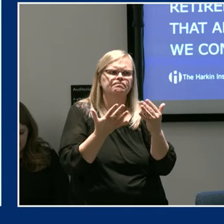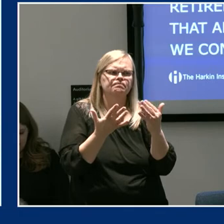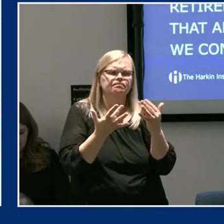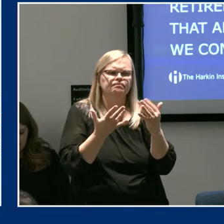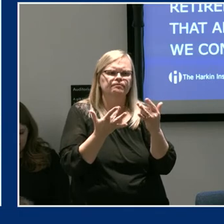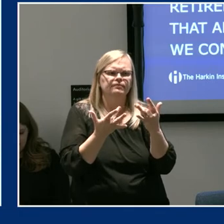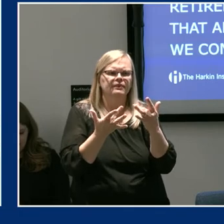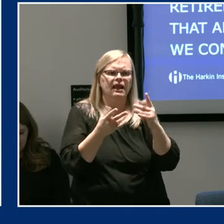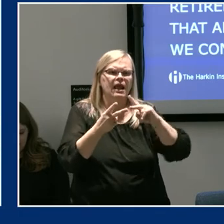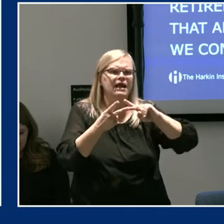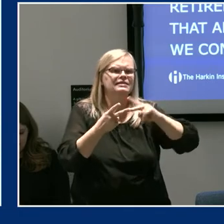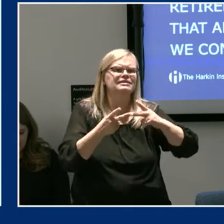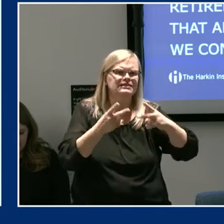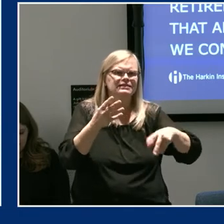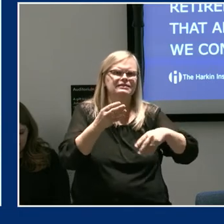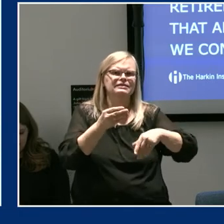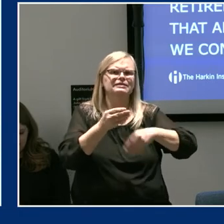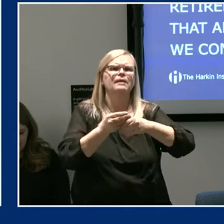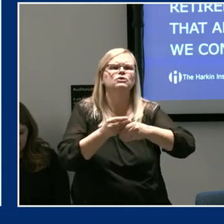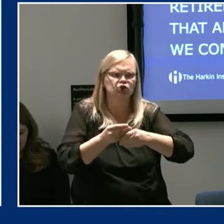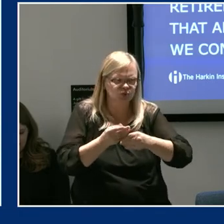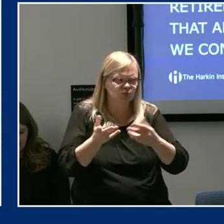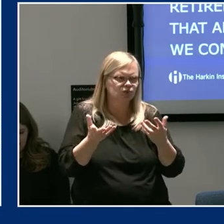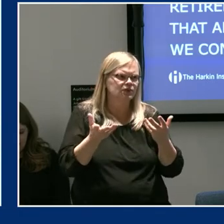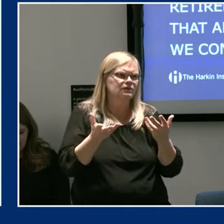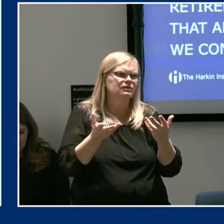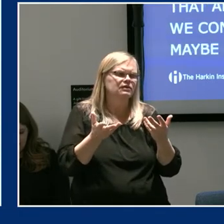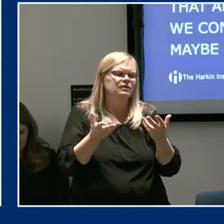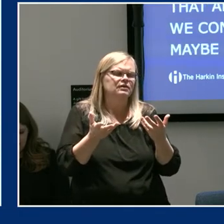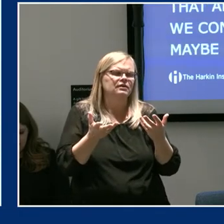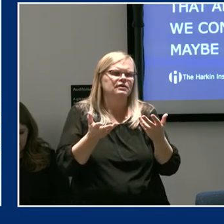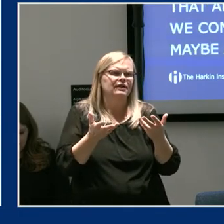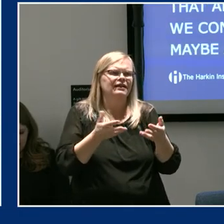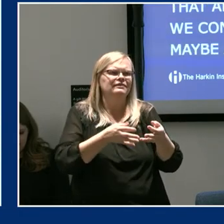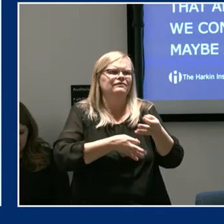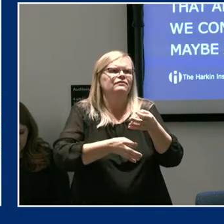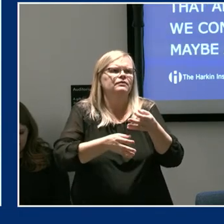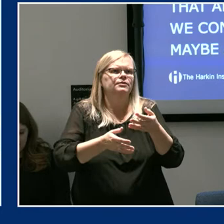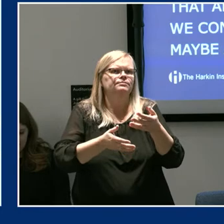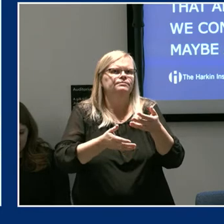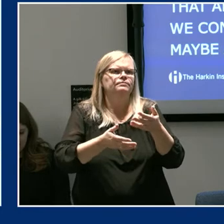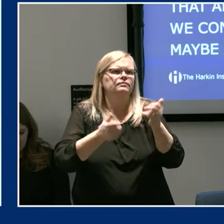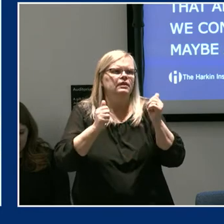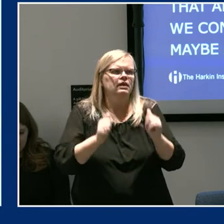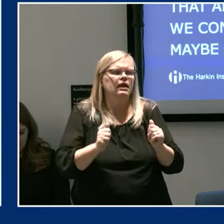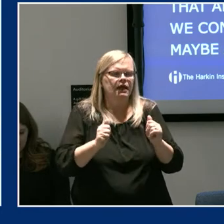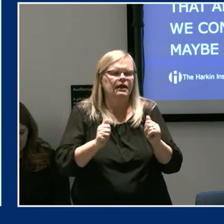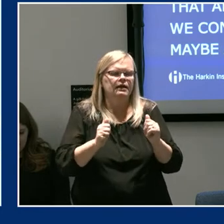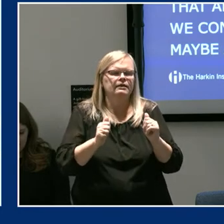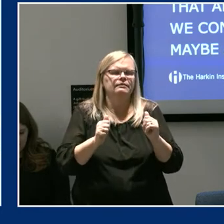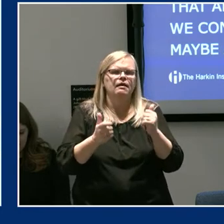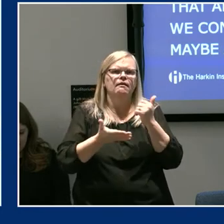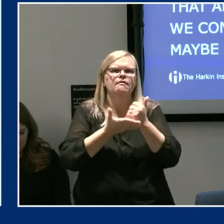a substitute for something that fills in for the demise of